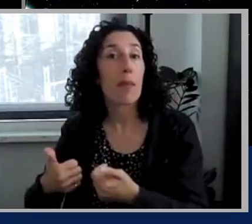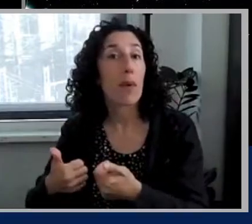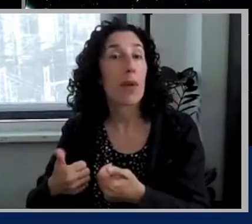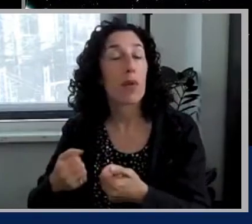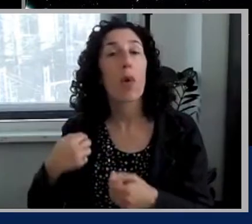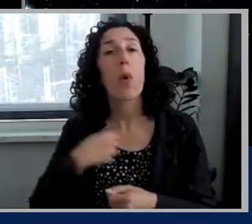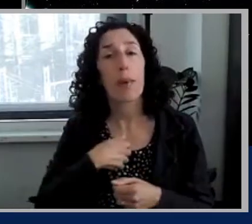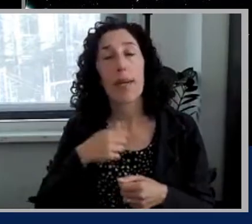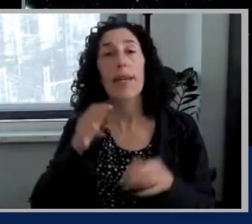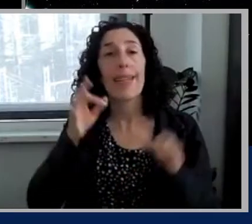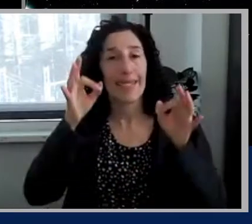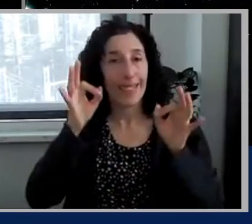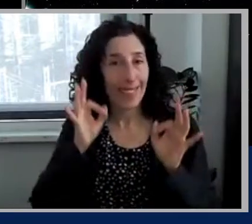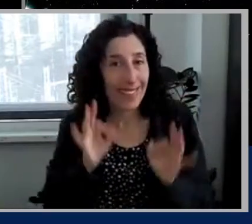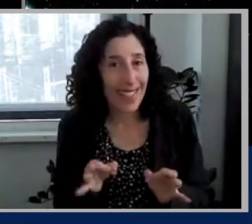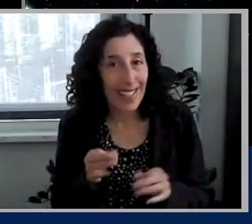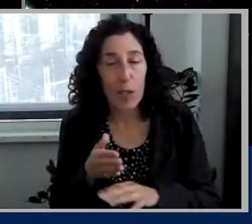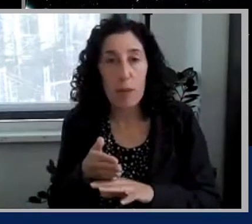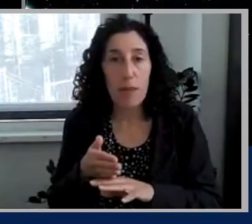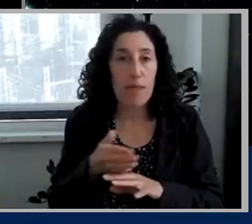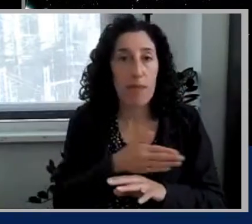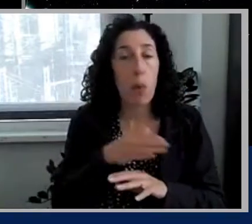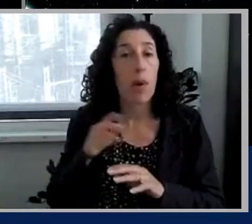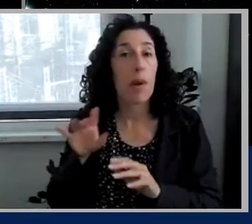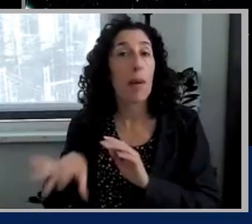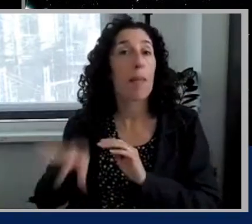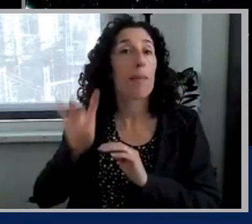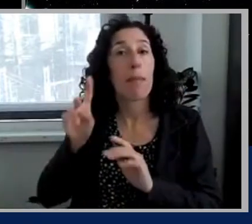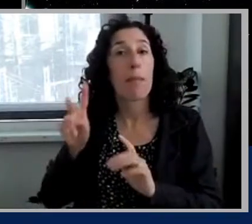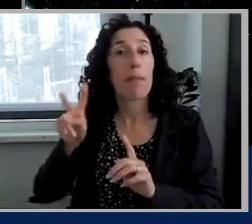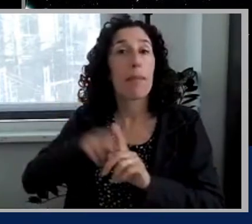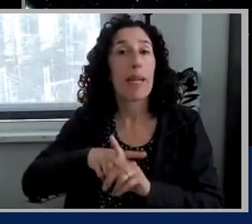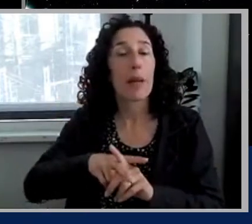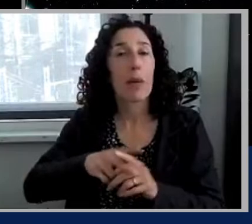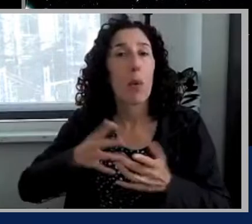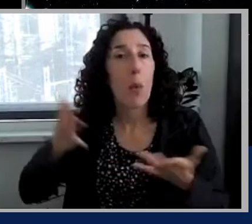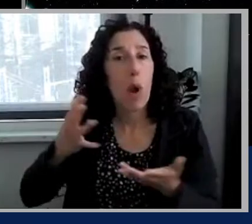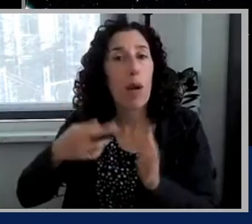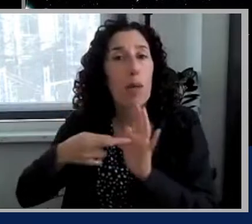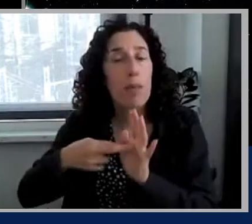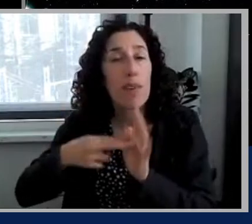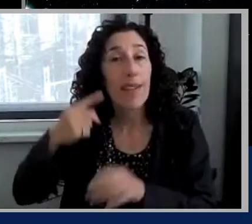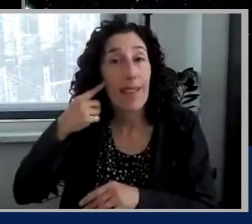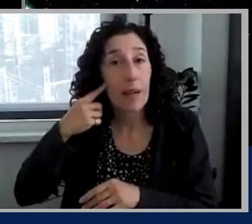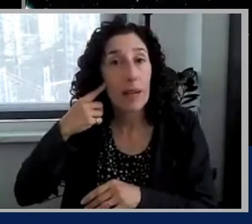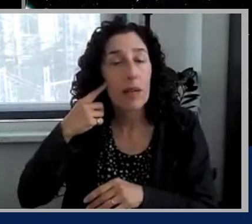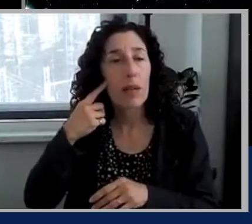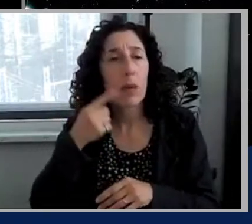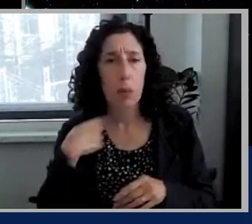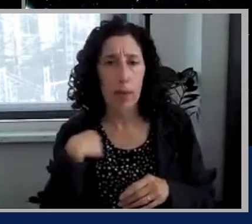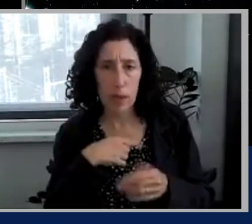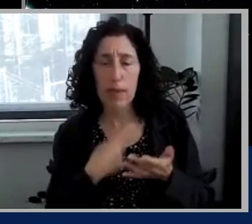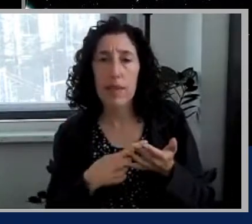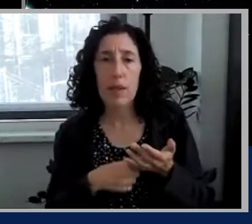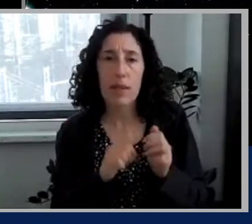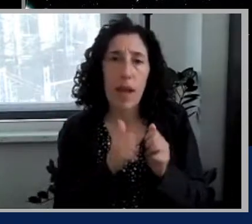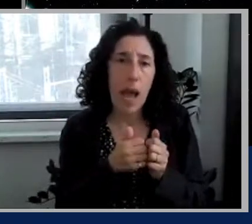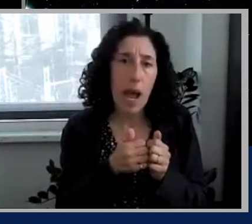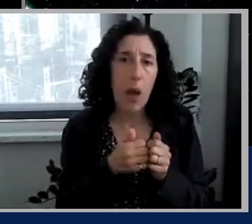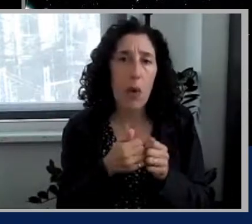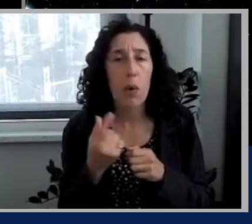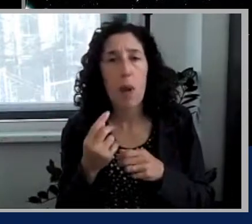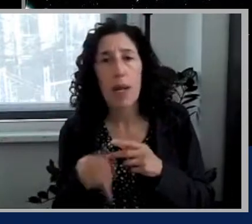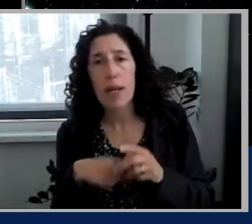adds value and that lets you add meaning. So back to your other question, just like we're creating